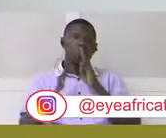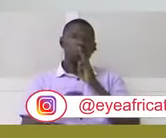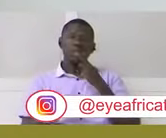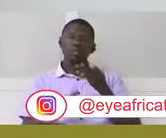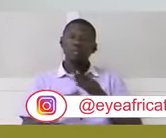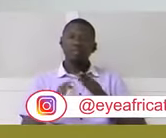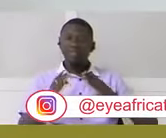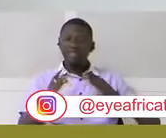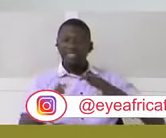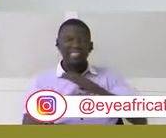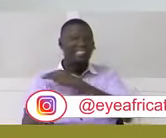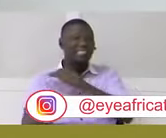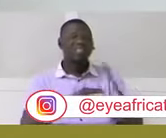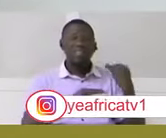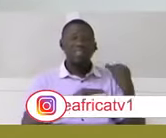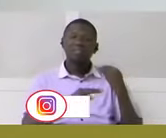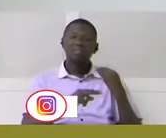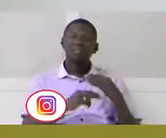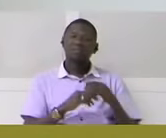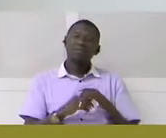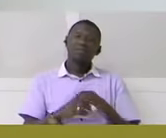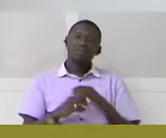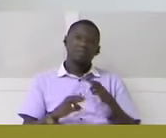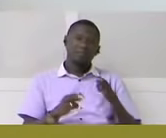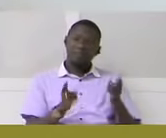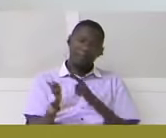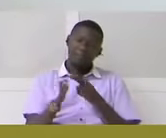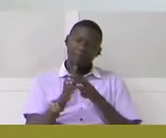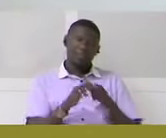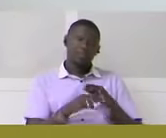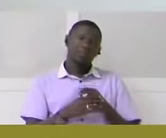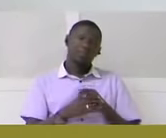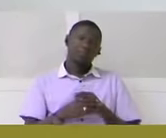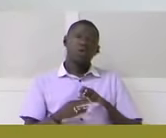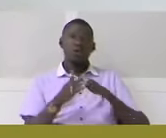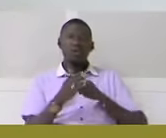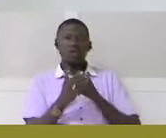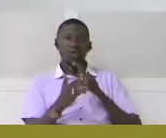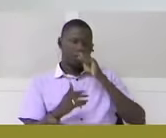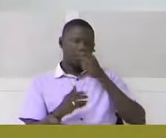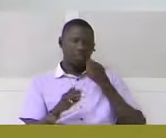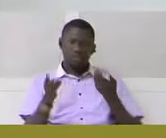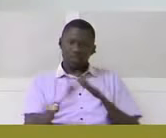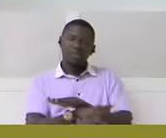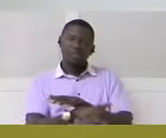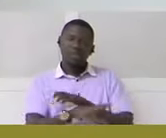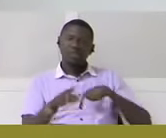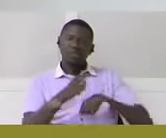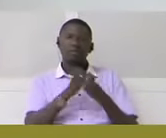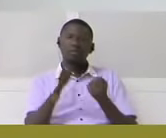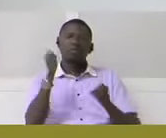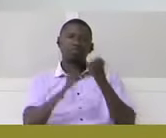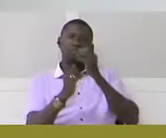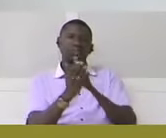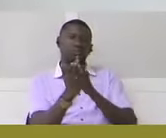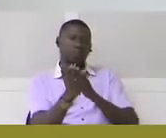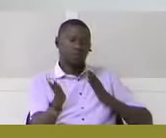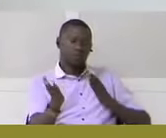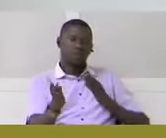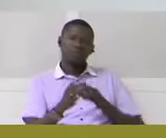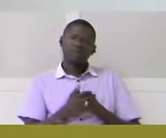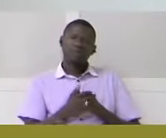slaughtered, massacred. Fodol be jemi yalon ko ye kanatele. Or they are dead in the convoy. Waranto ifata o convoy o nyine kono. Let